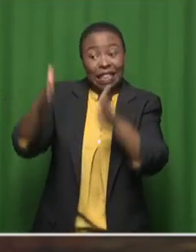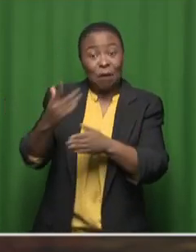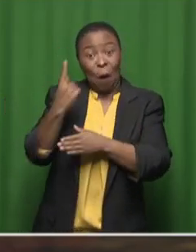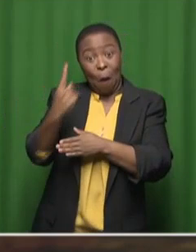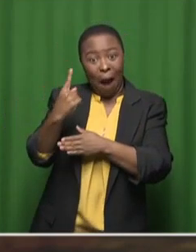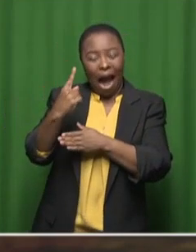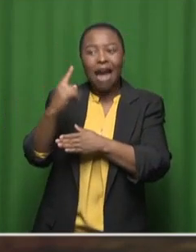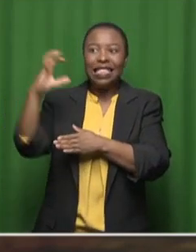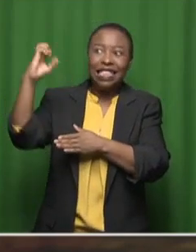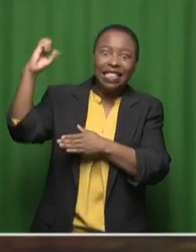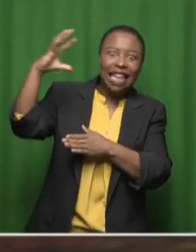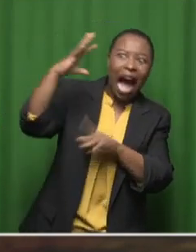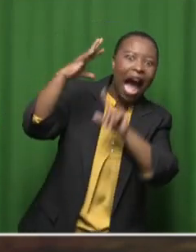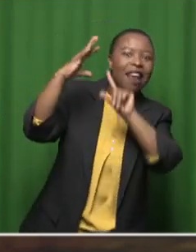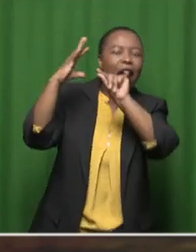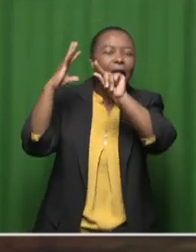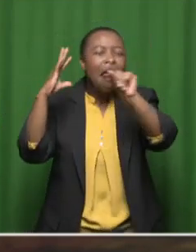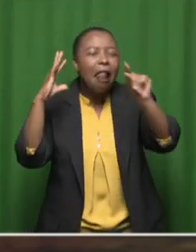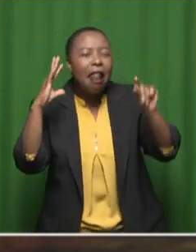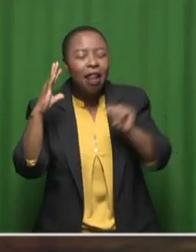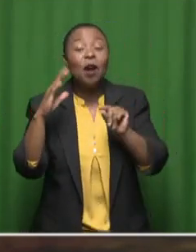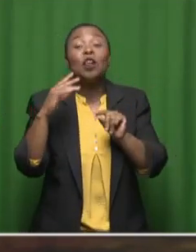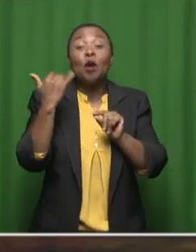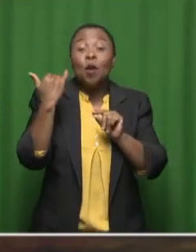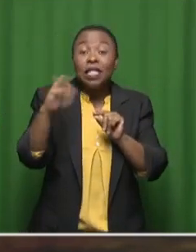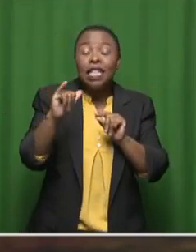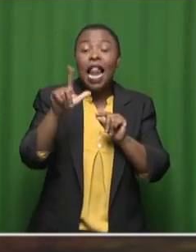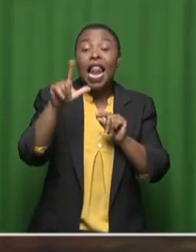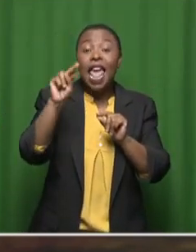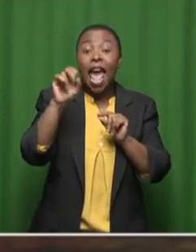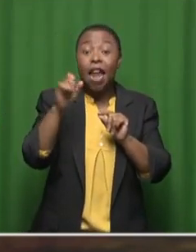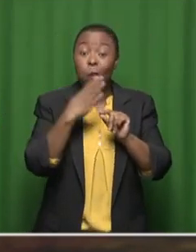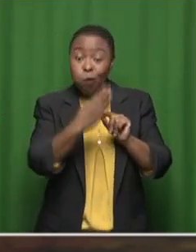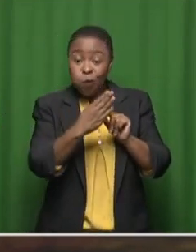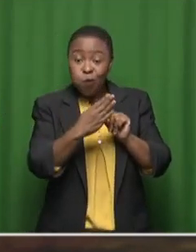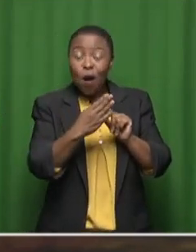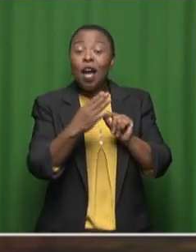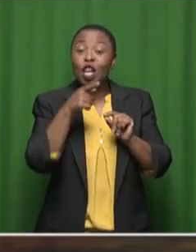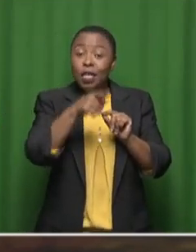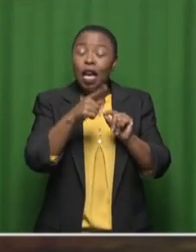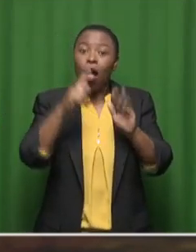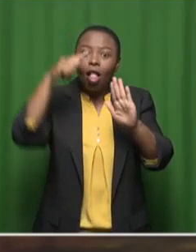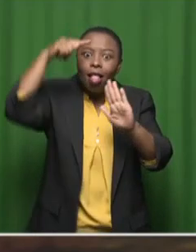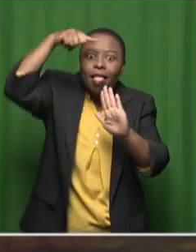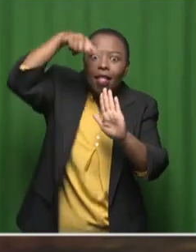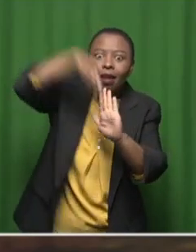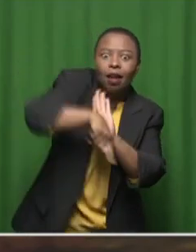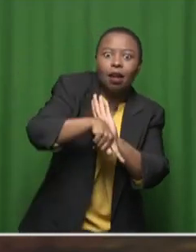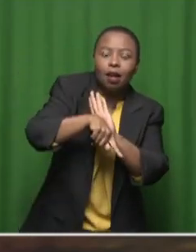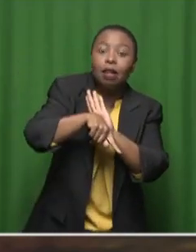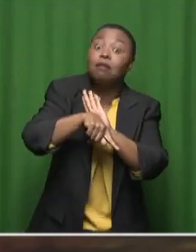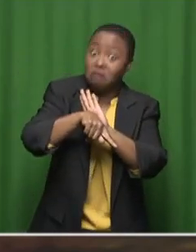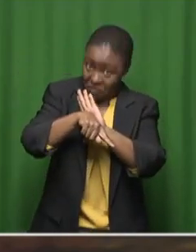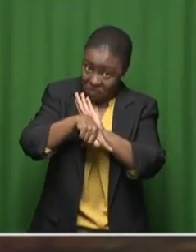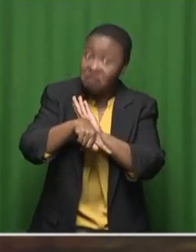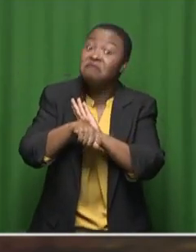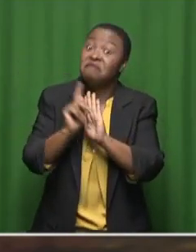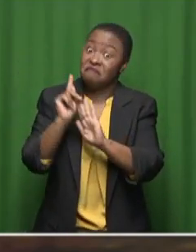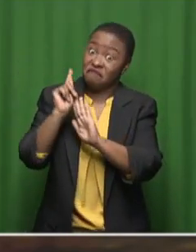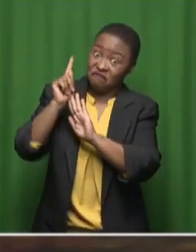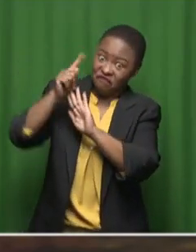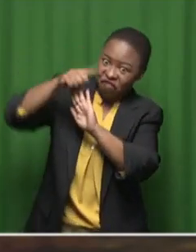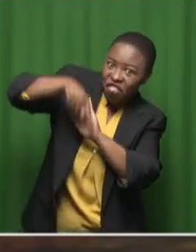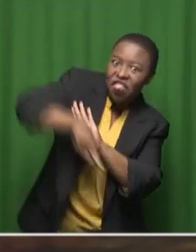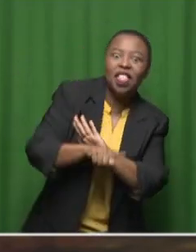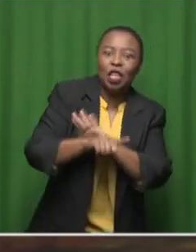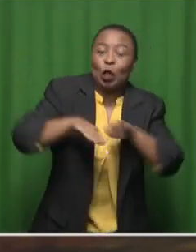the Sun. Remember, we still got Leanne to come. She took the plunge. She went down, to